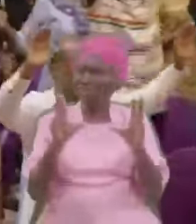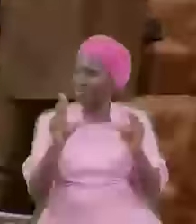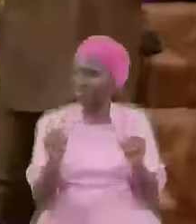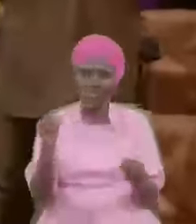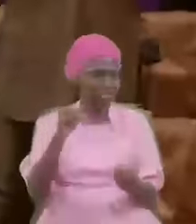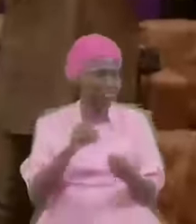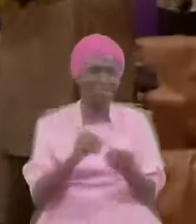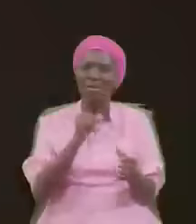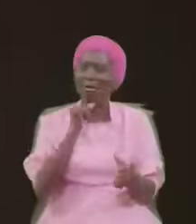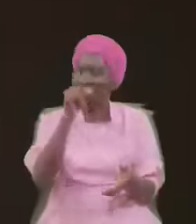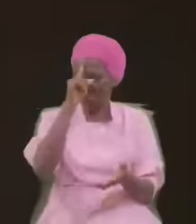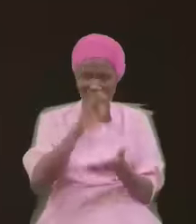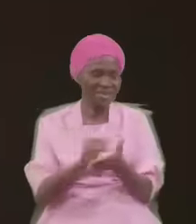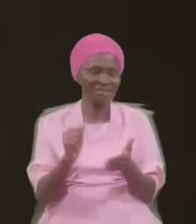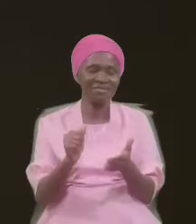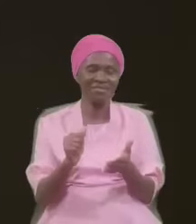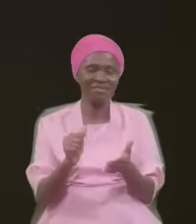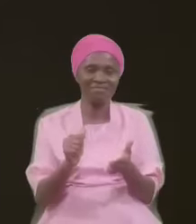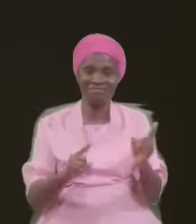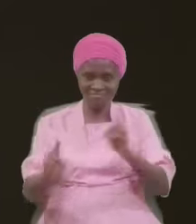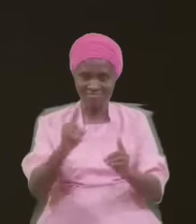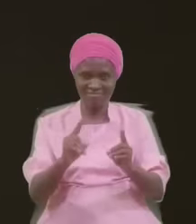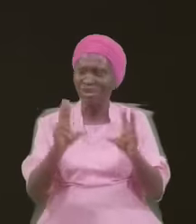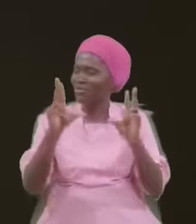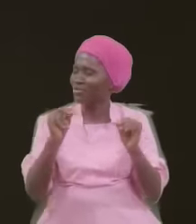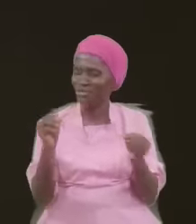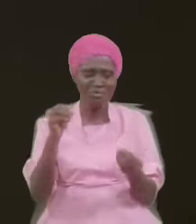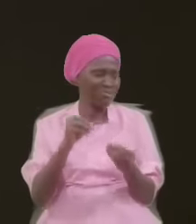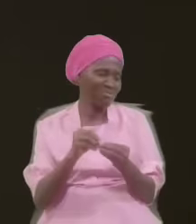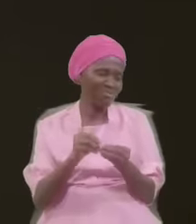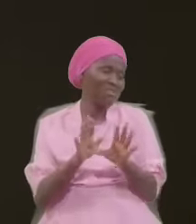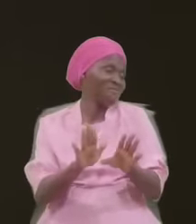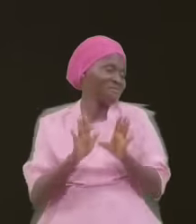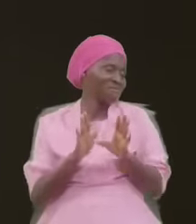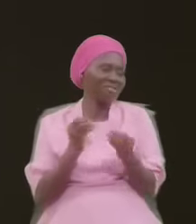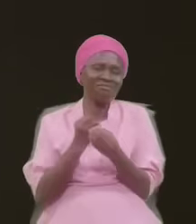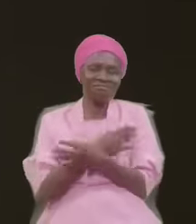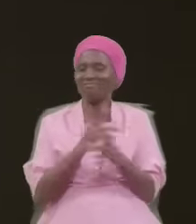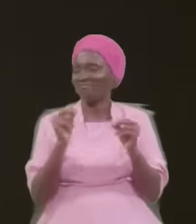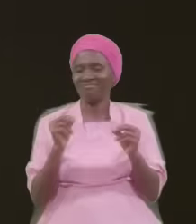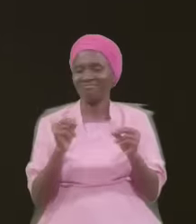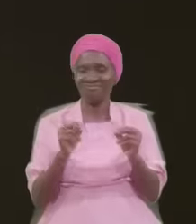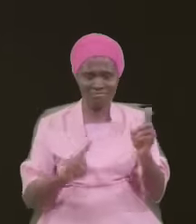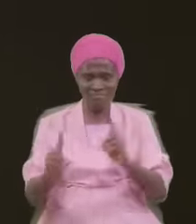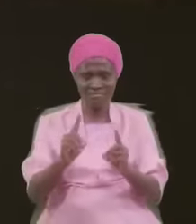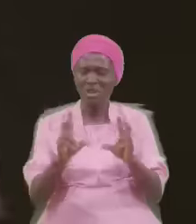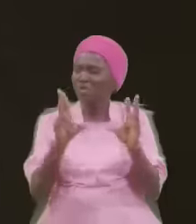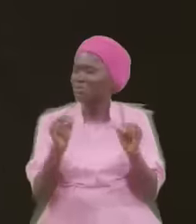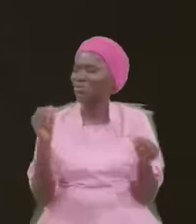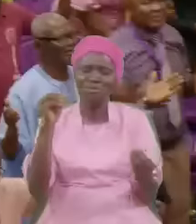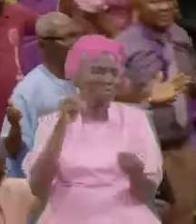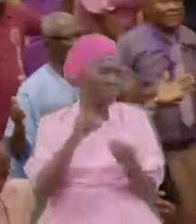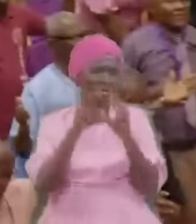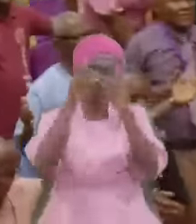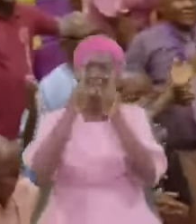unbelief. No more fear. No more crying. No